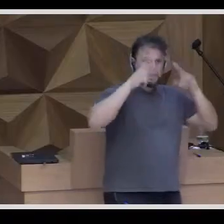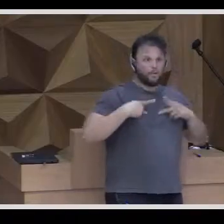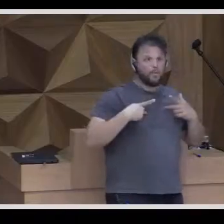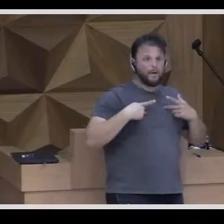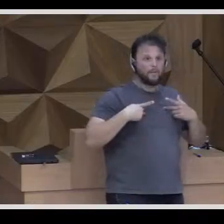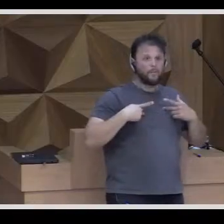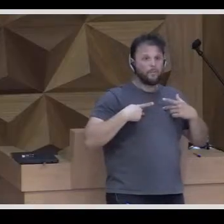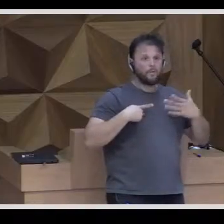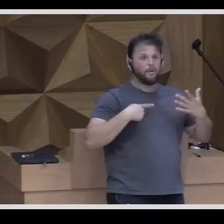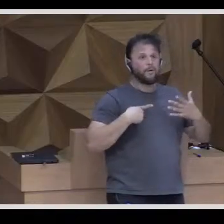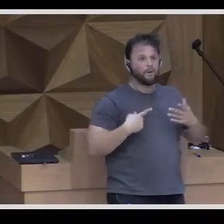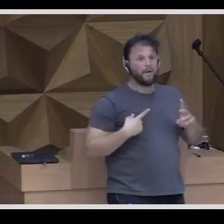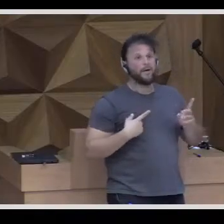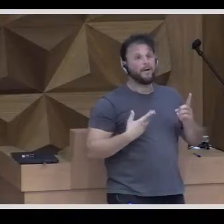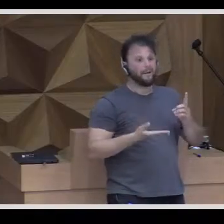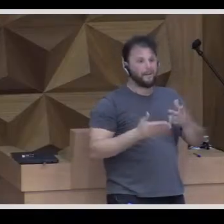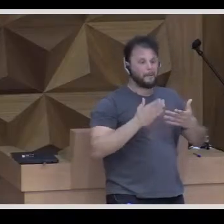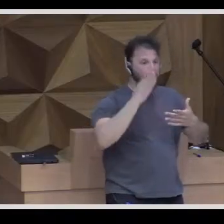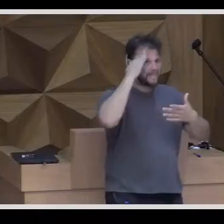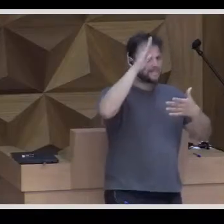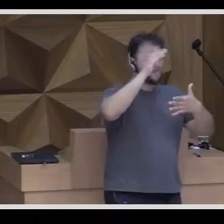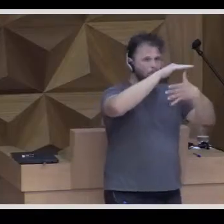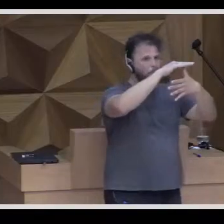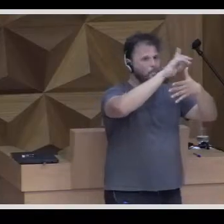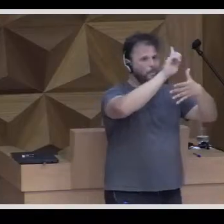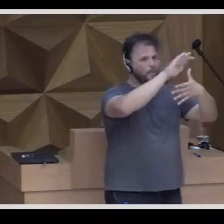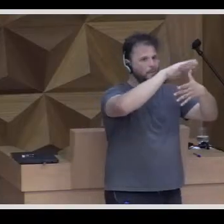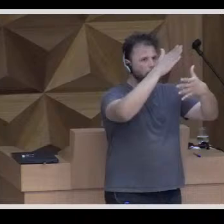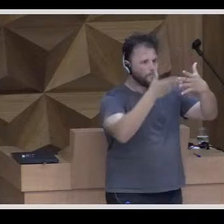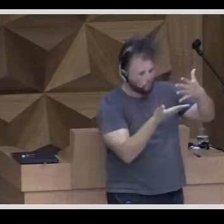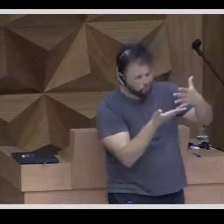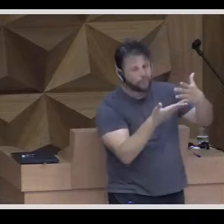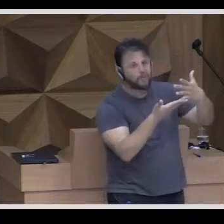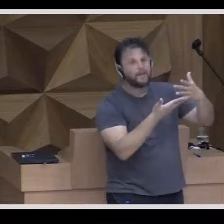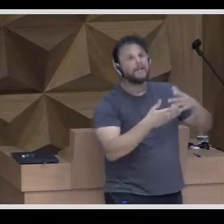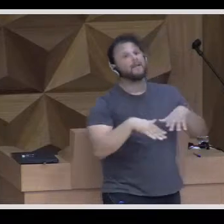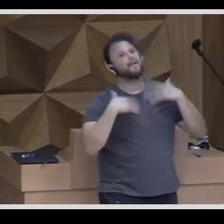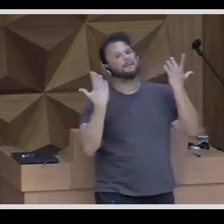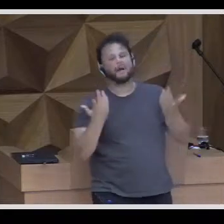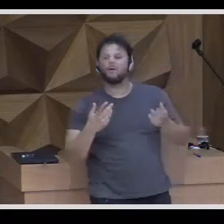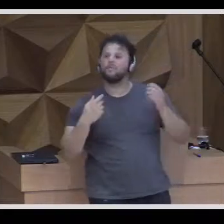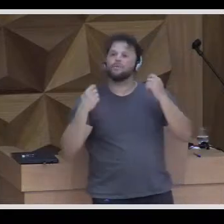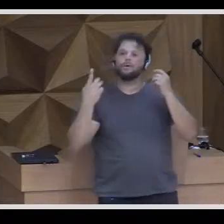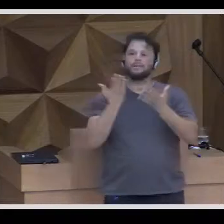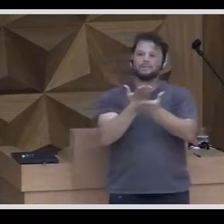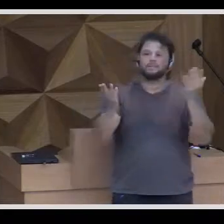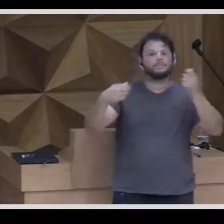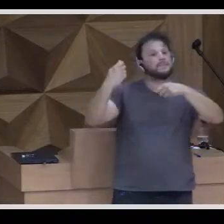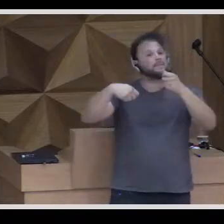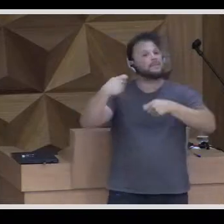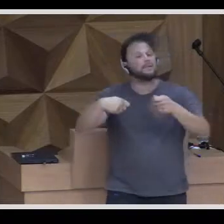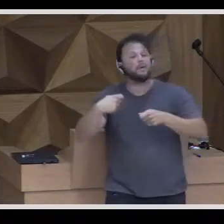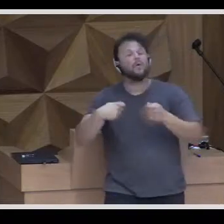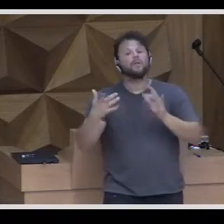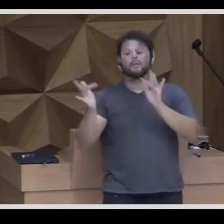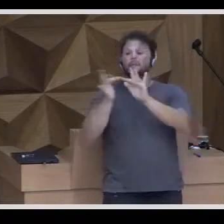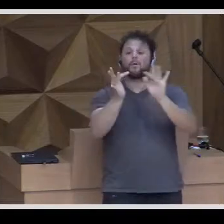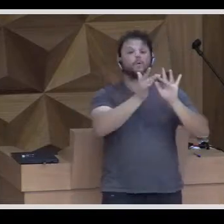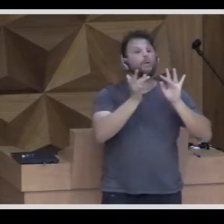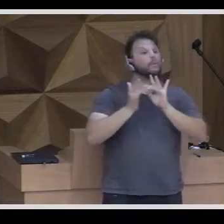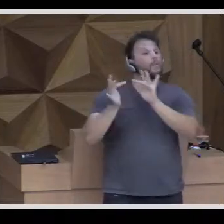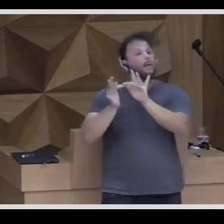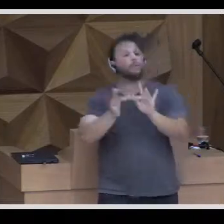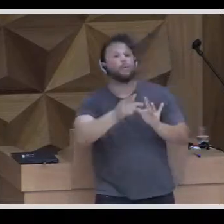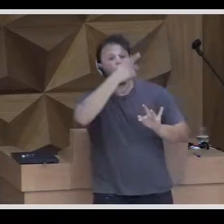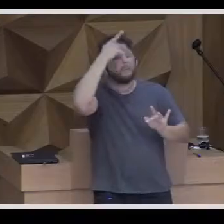it brings together people who care about the same things. But when we leave here, what we need to do is then spread out and